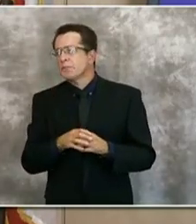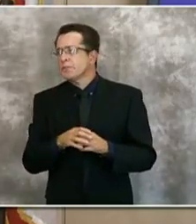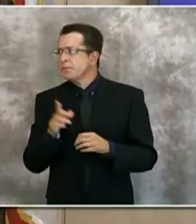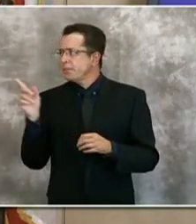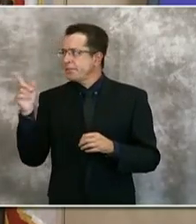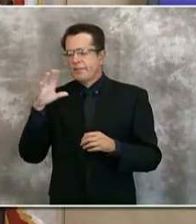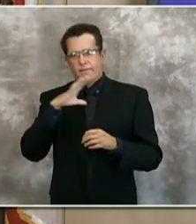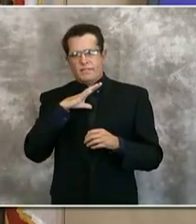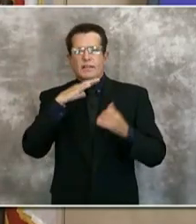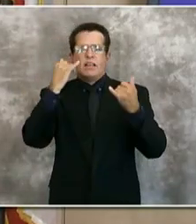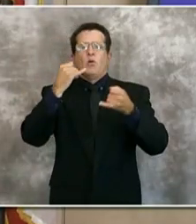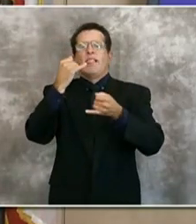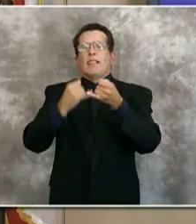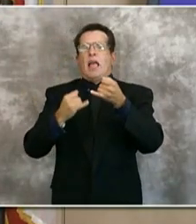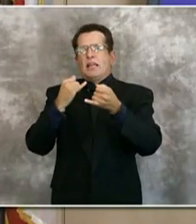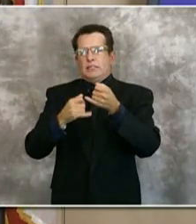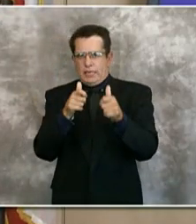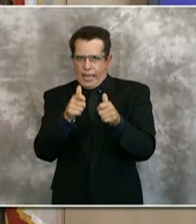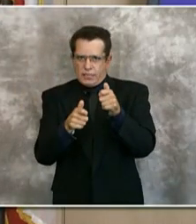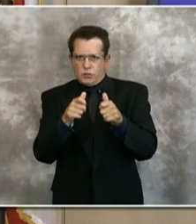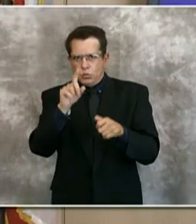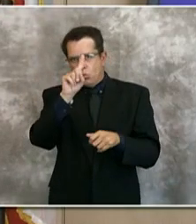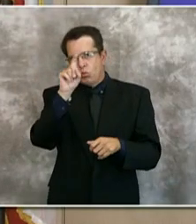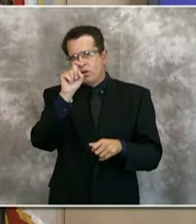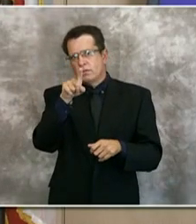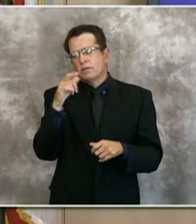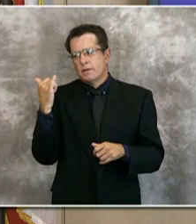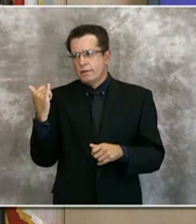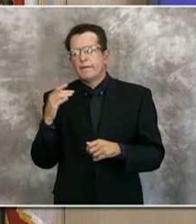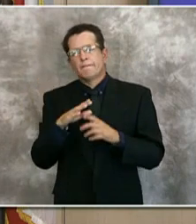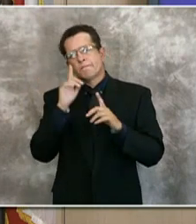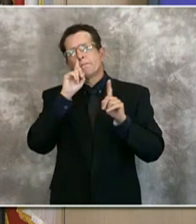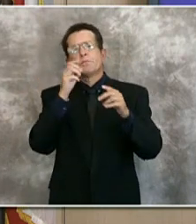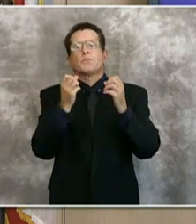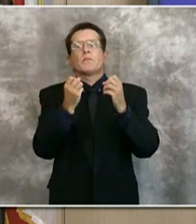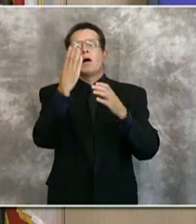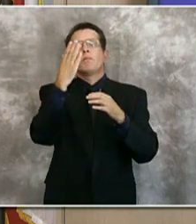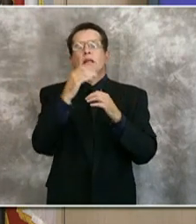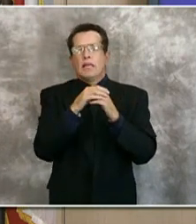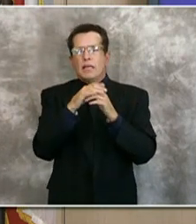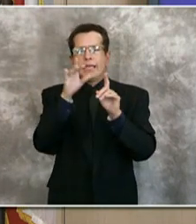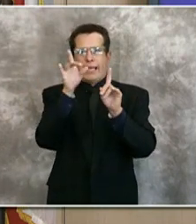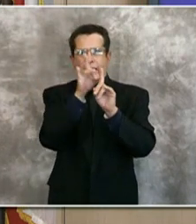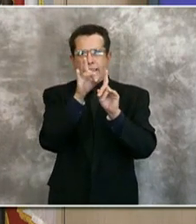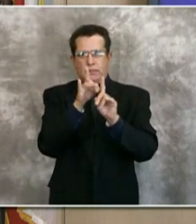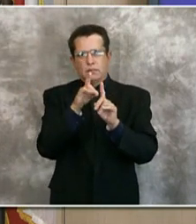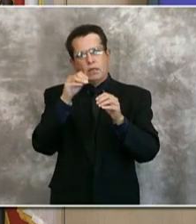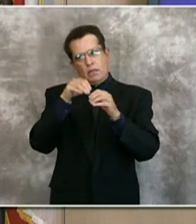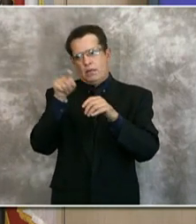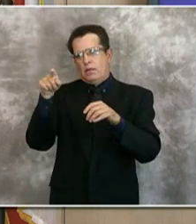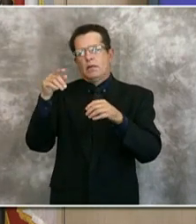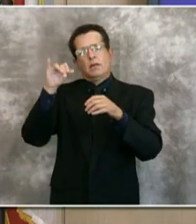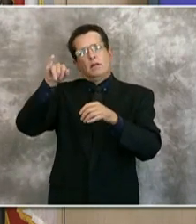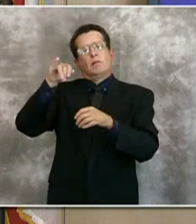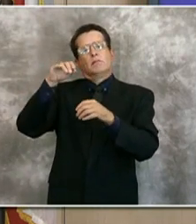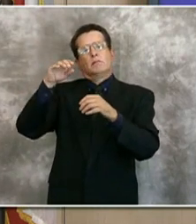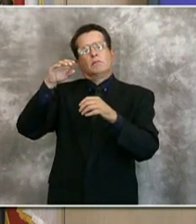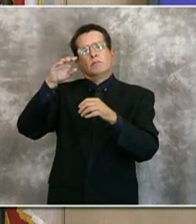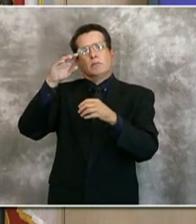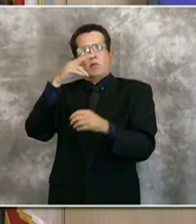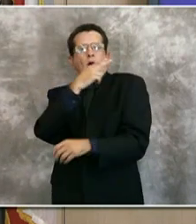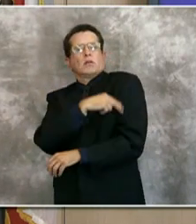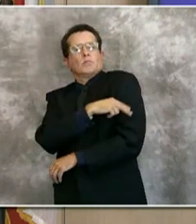This last text question deals with the issue of number of cases and primarily healthcare facilities,